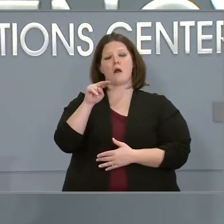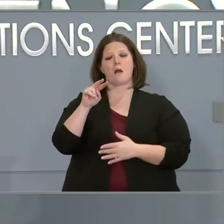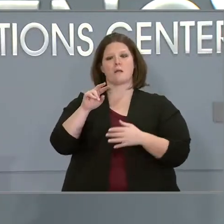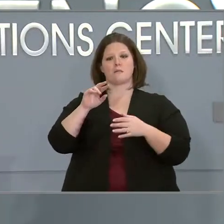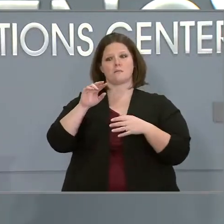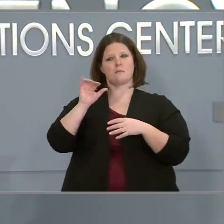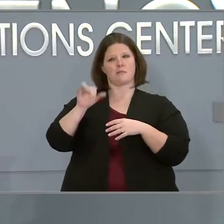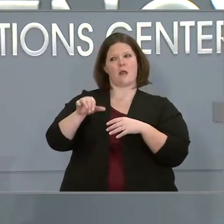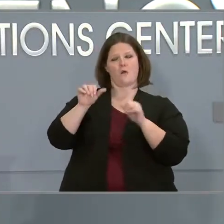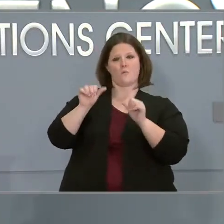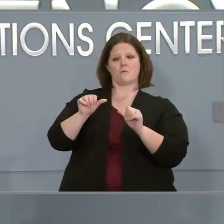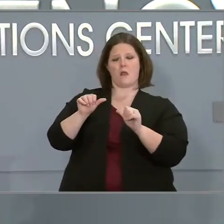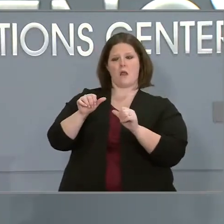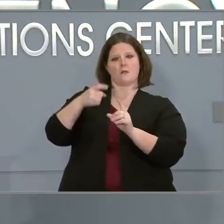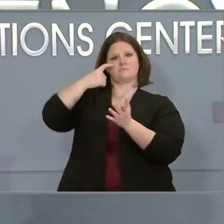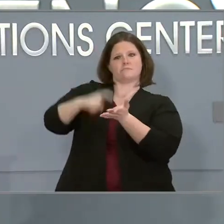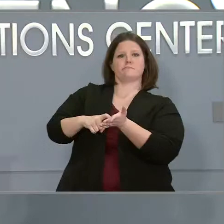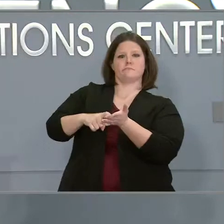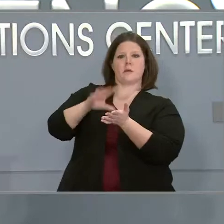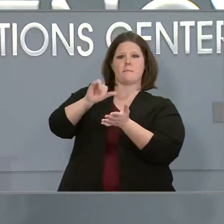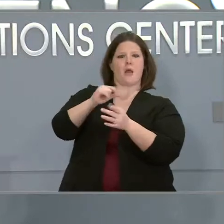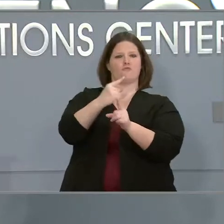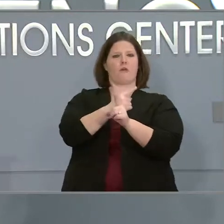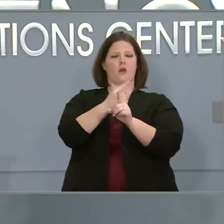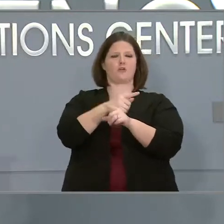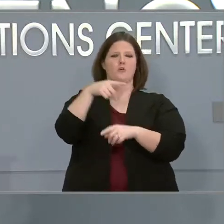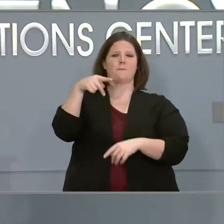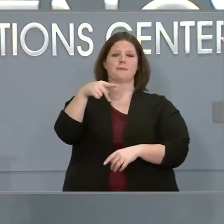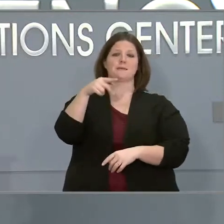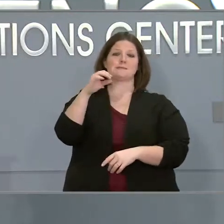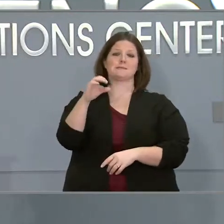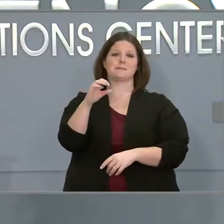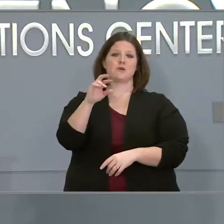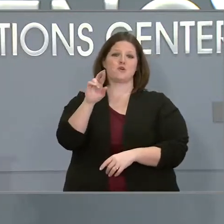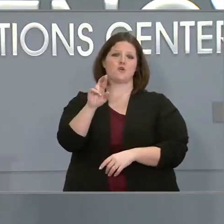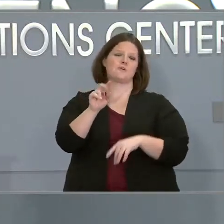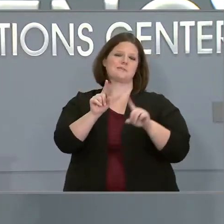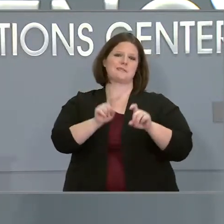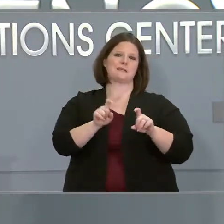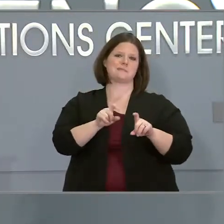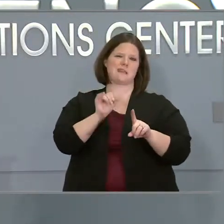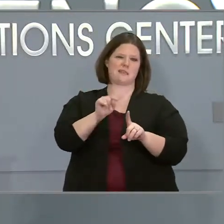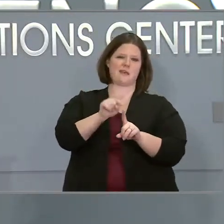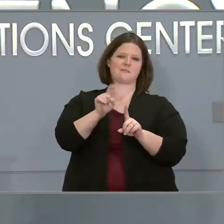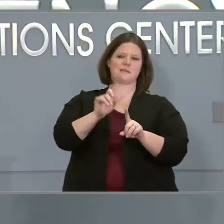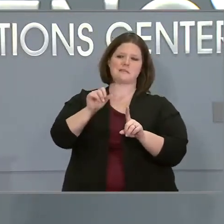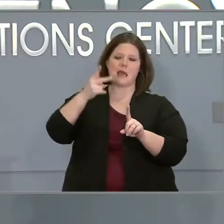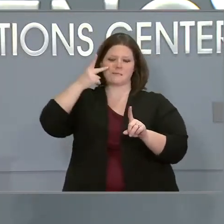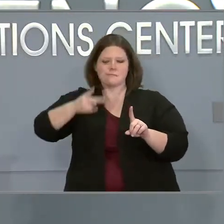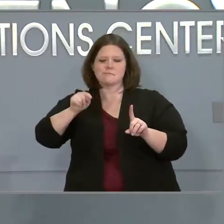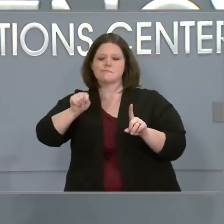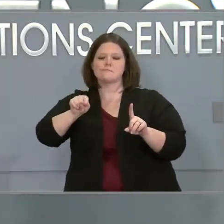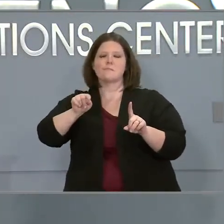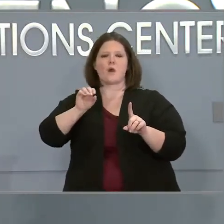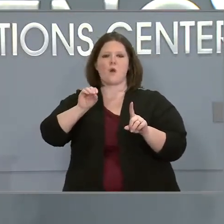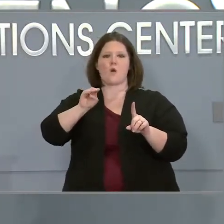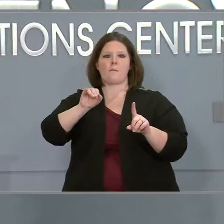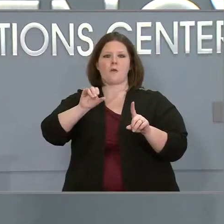by a standard PCR test. So the normal kinds of tests